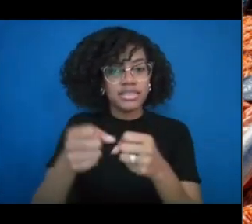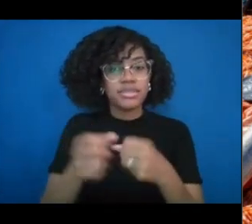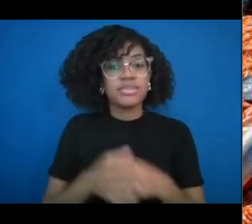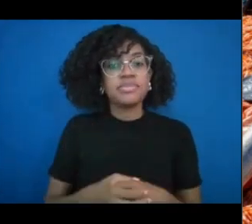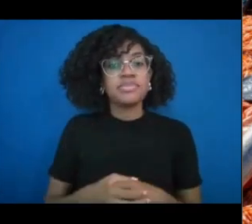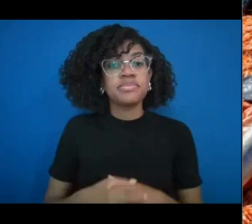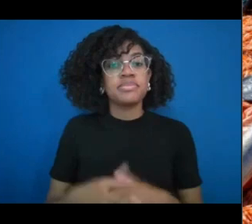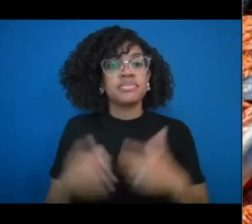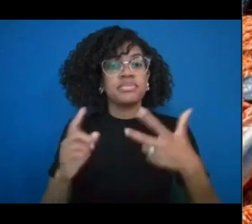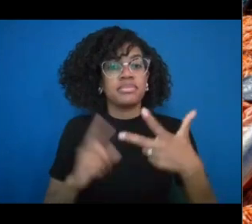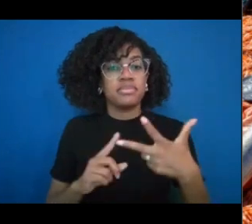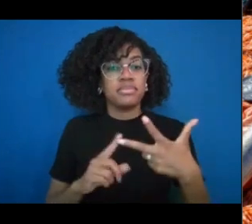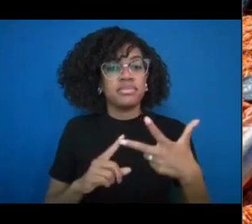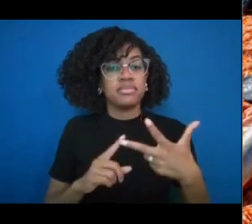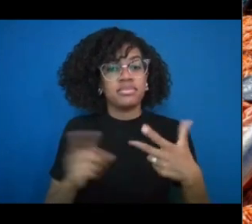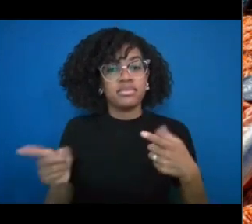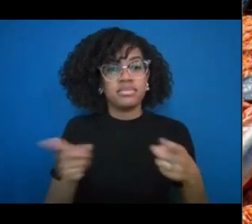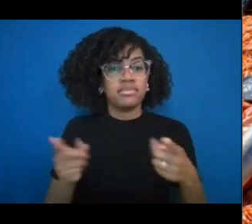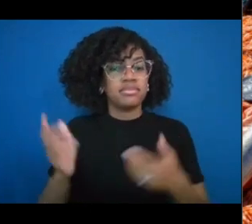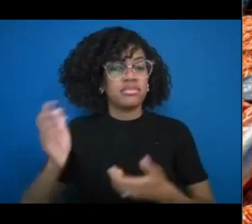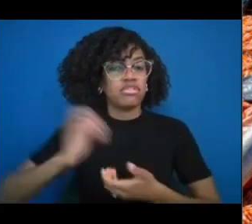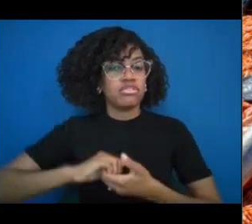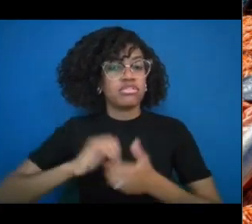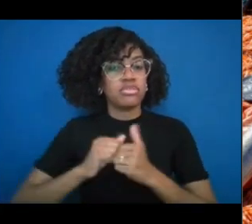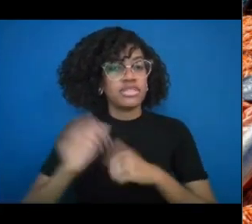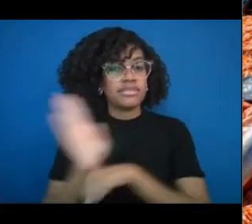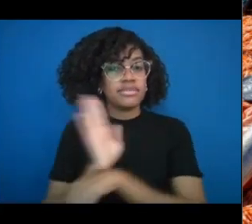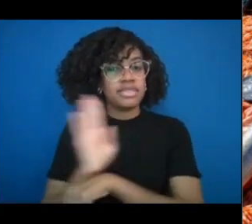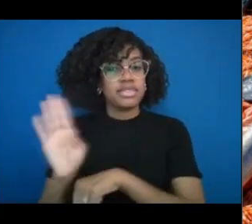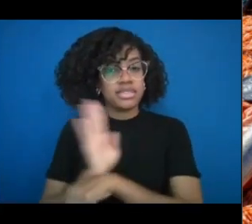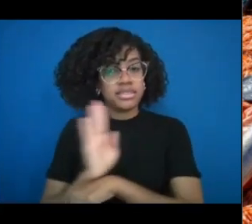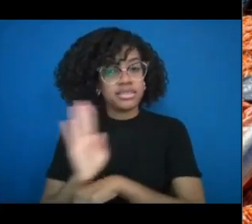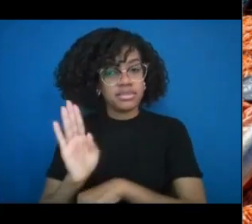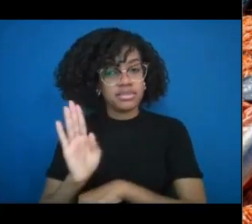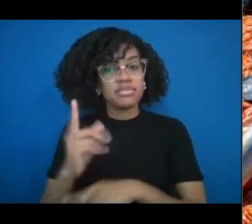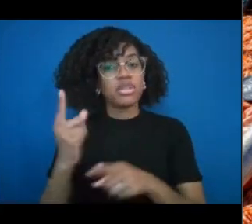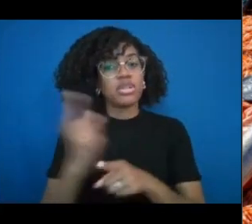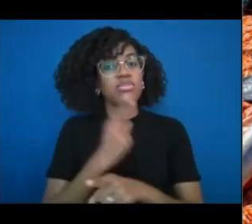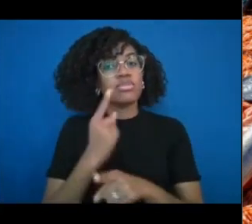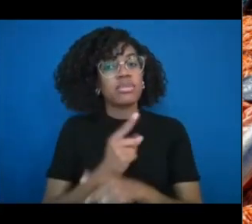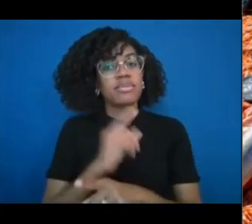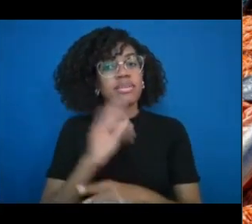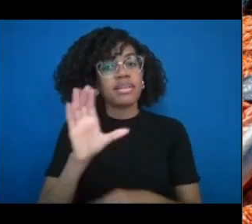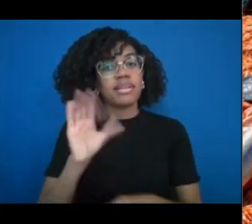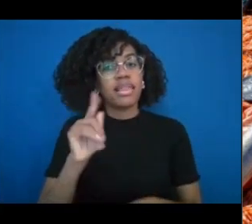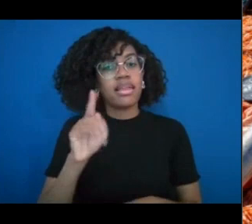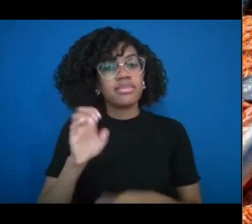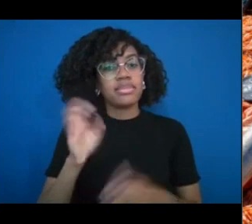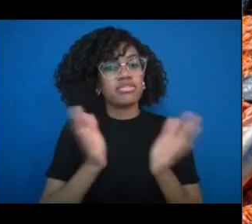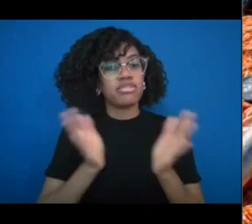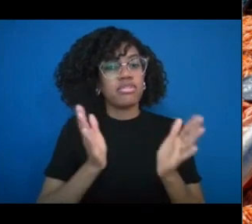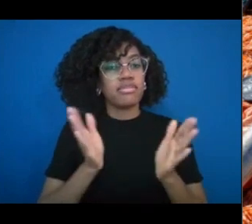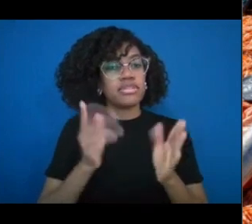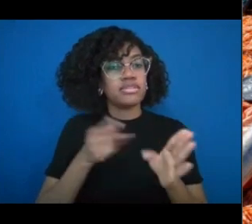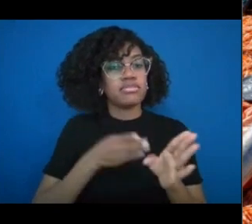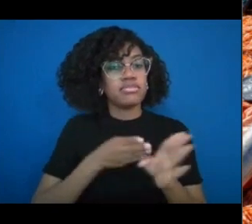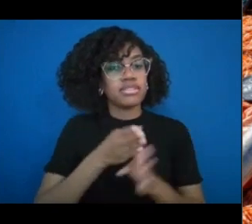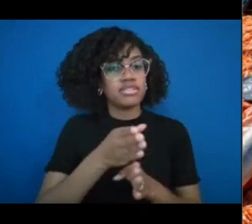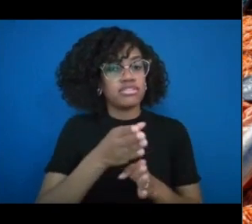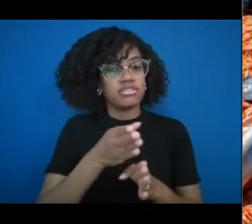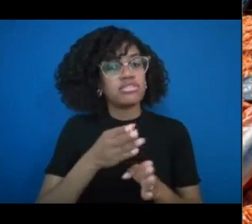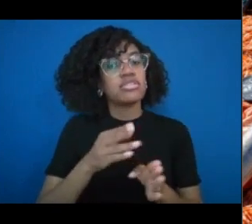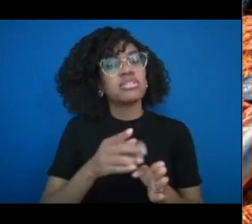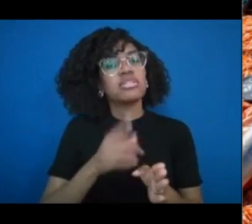and appropriate climate service practitioners to determine the skills needed for those jobs. So this gets to that